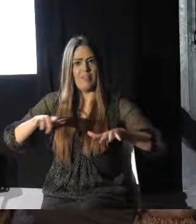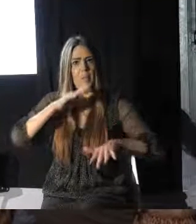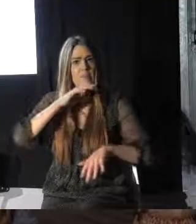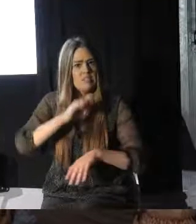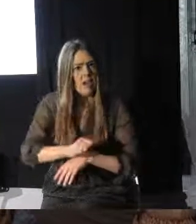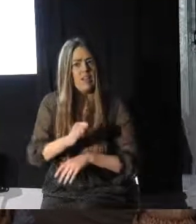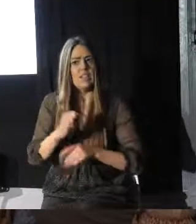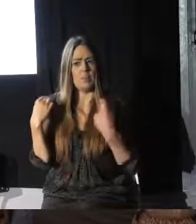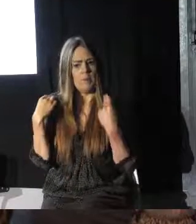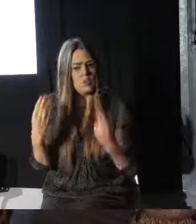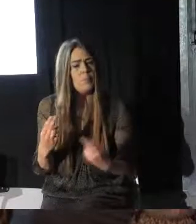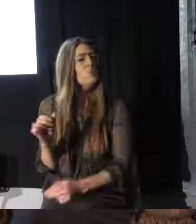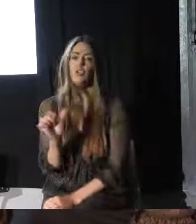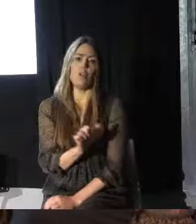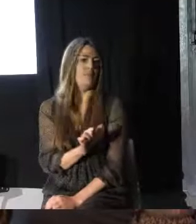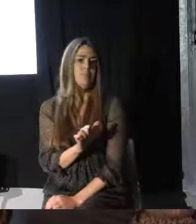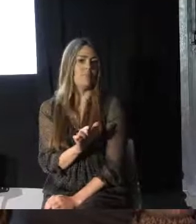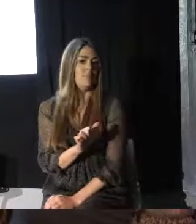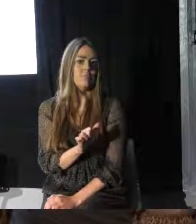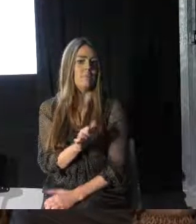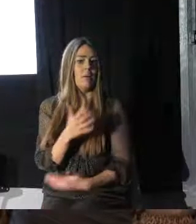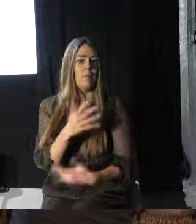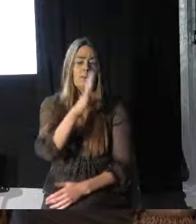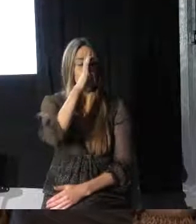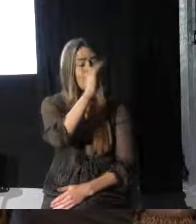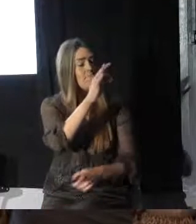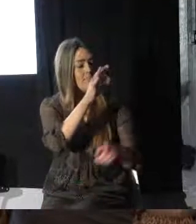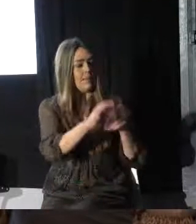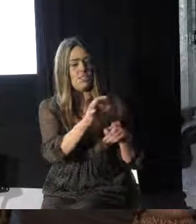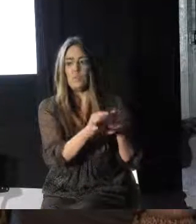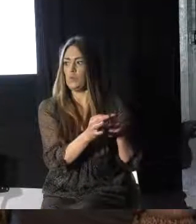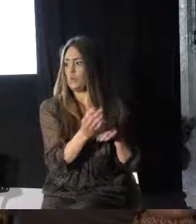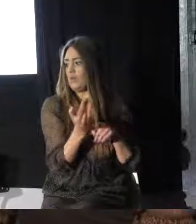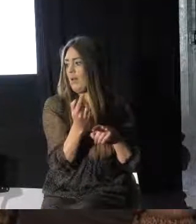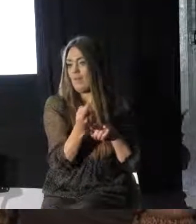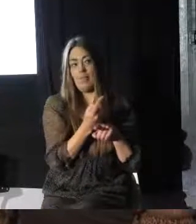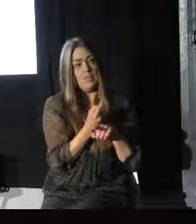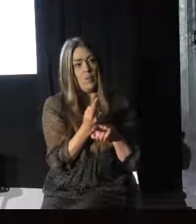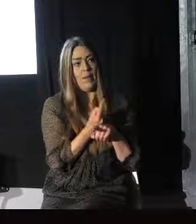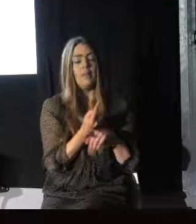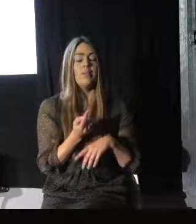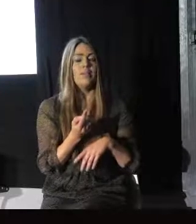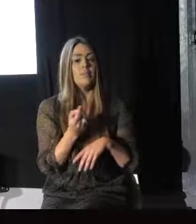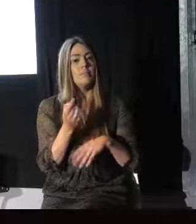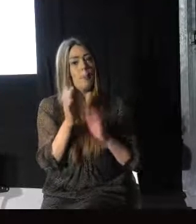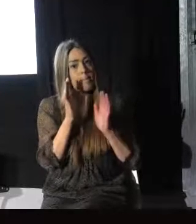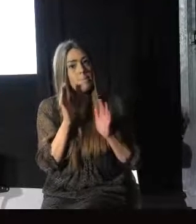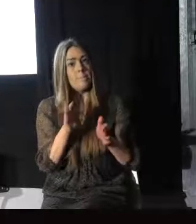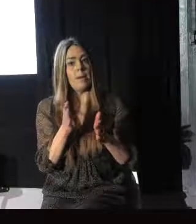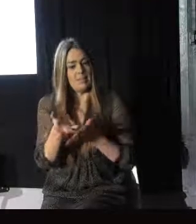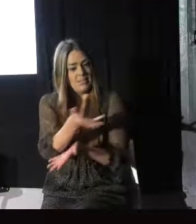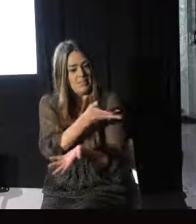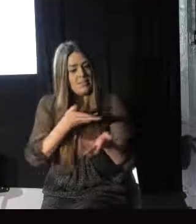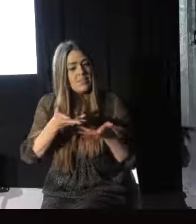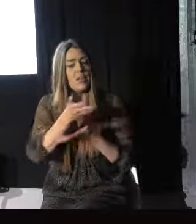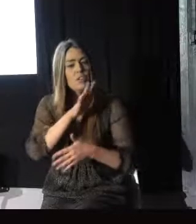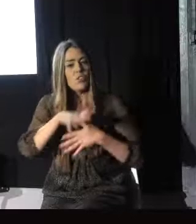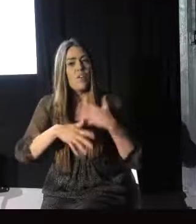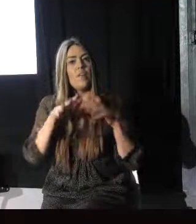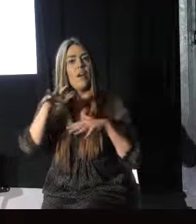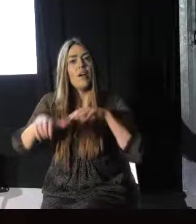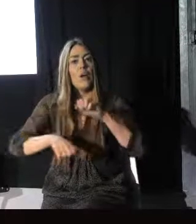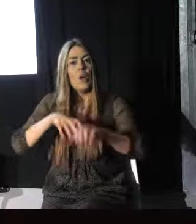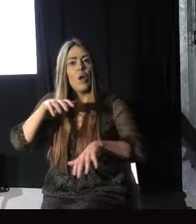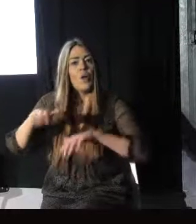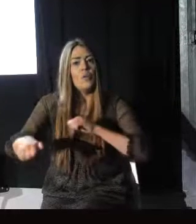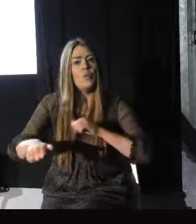and exclusion. She told another interviewer just earlier this week, we must get the discussion about colonial crimes